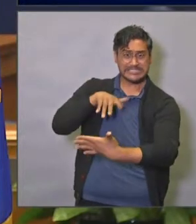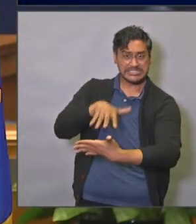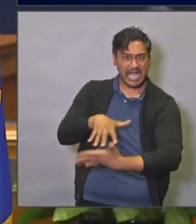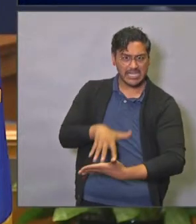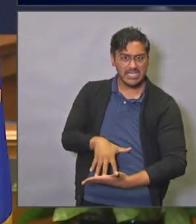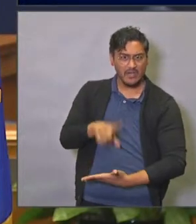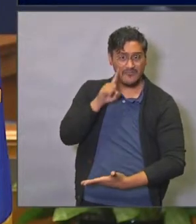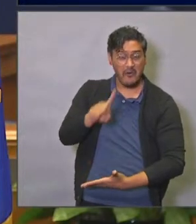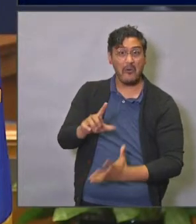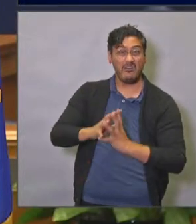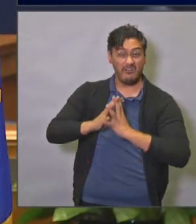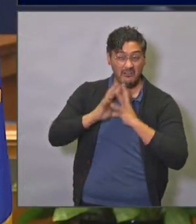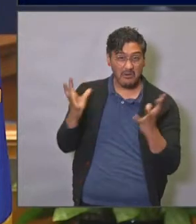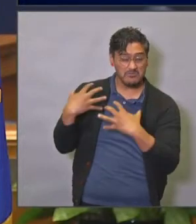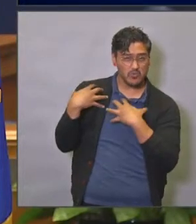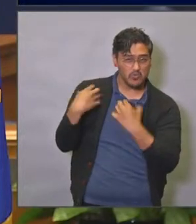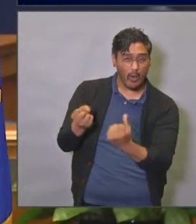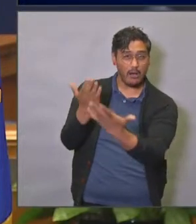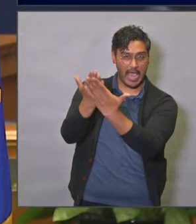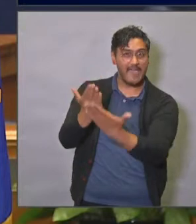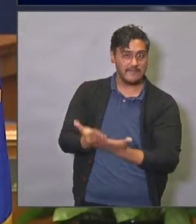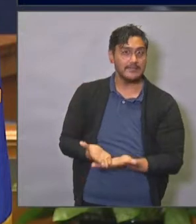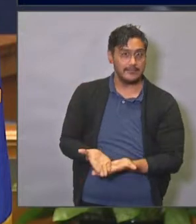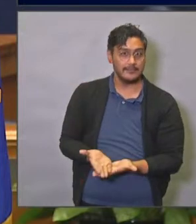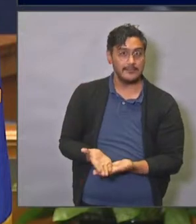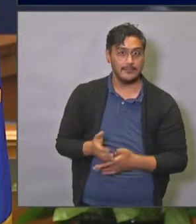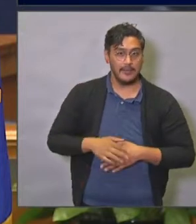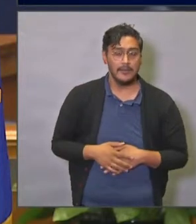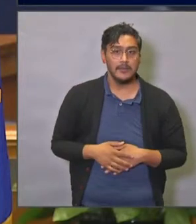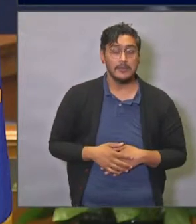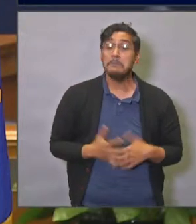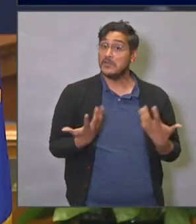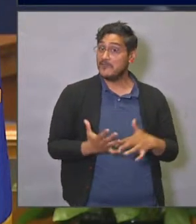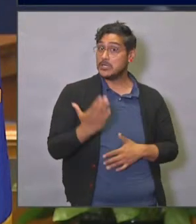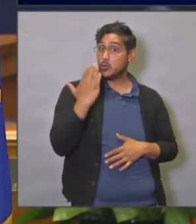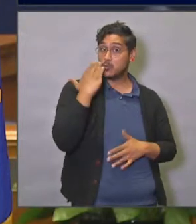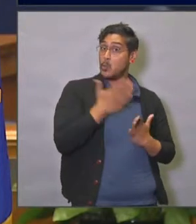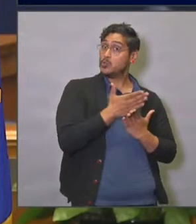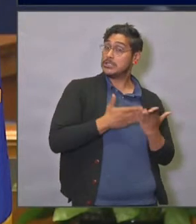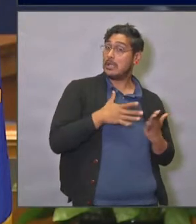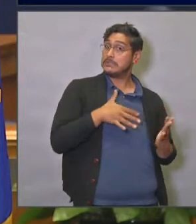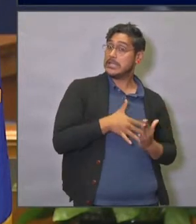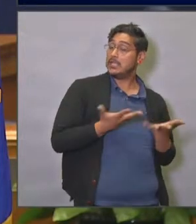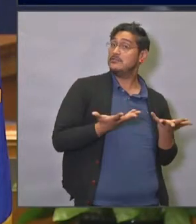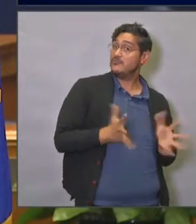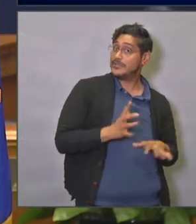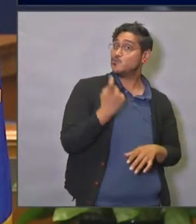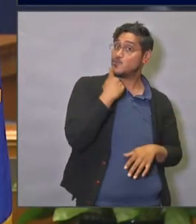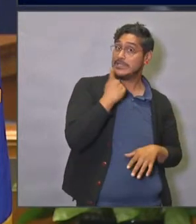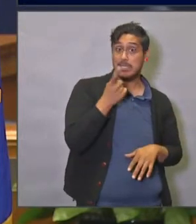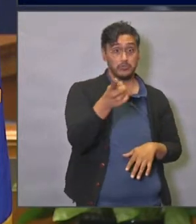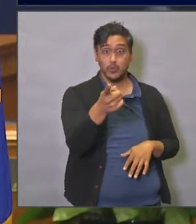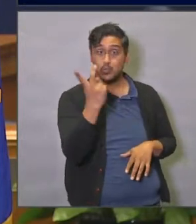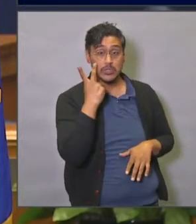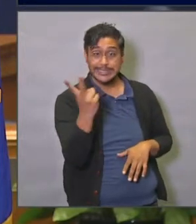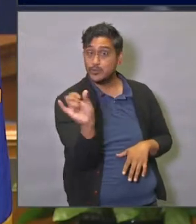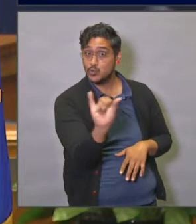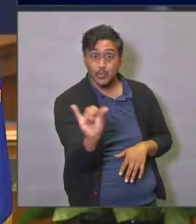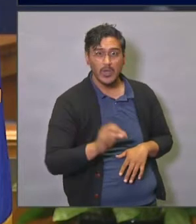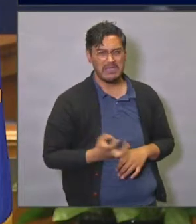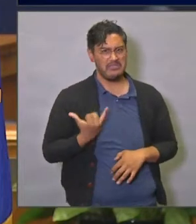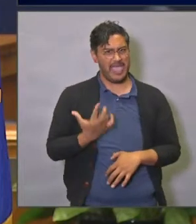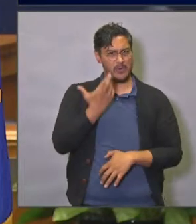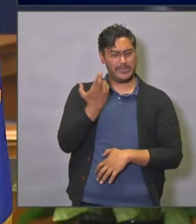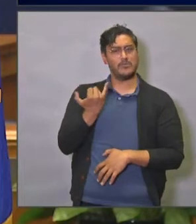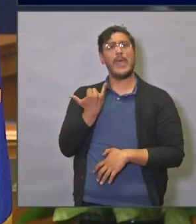evidence that this is happening. We do know there have been some studies, you've seen them as well as us, which is why right now we're sort of in